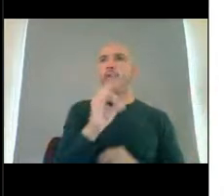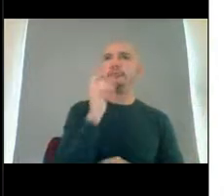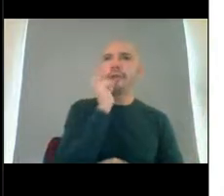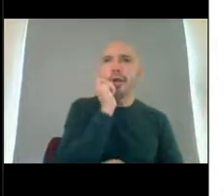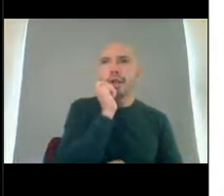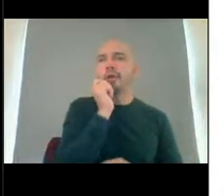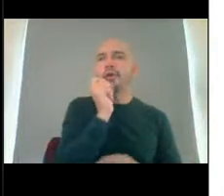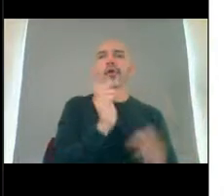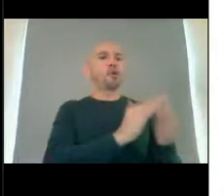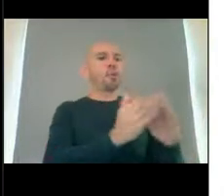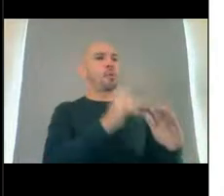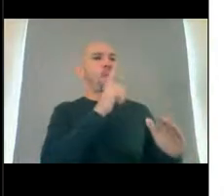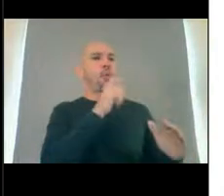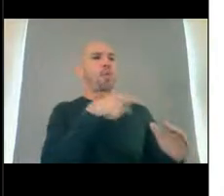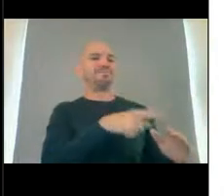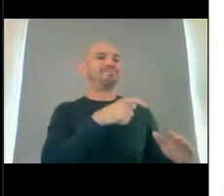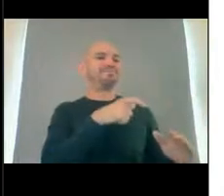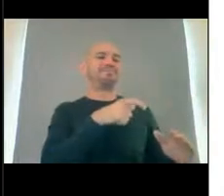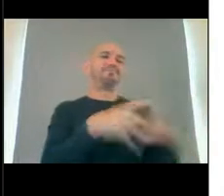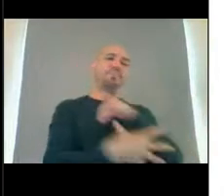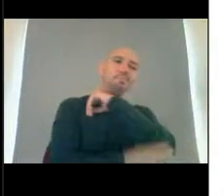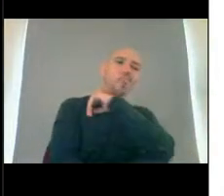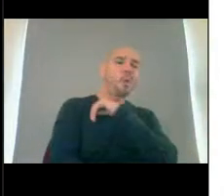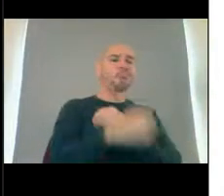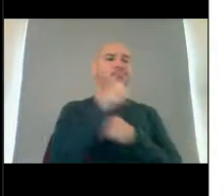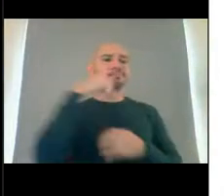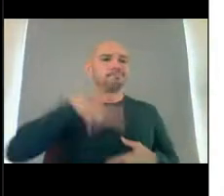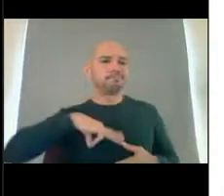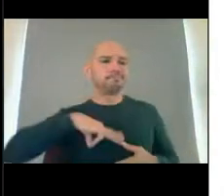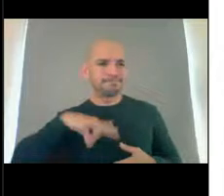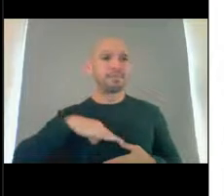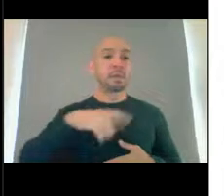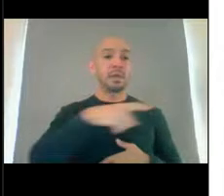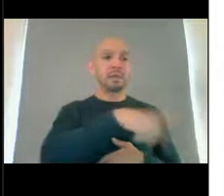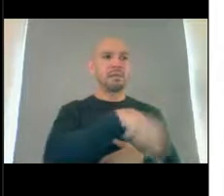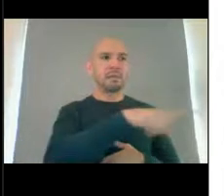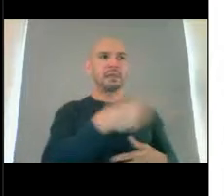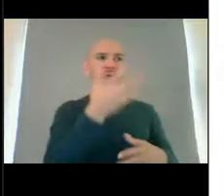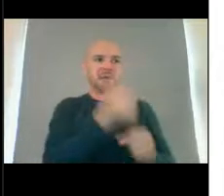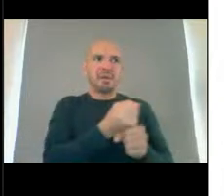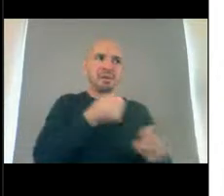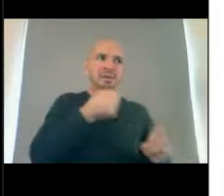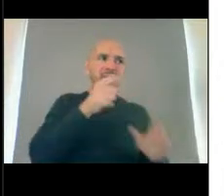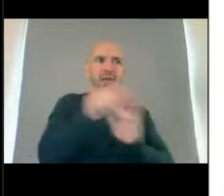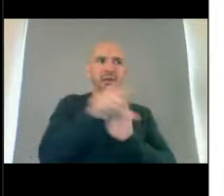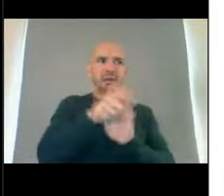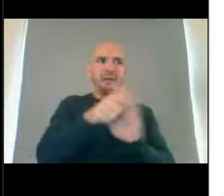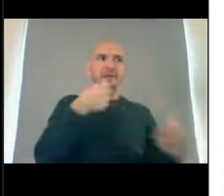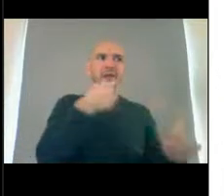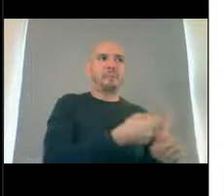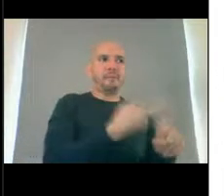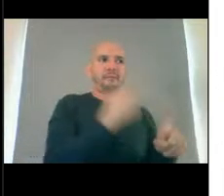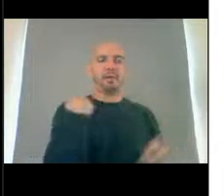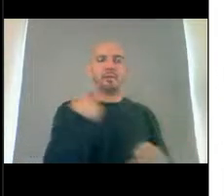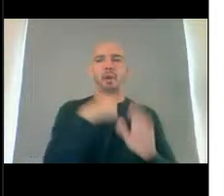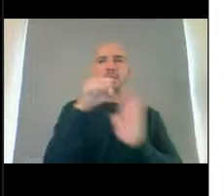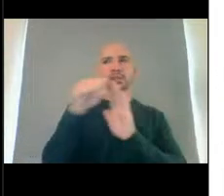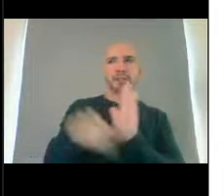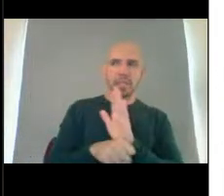benefits and a greater share of negative impacts associated with our state's transportation system we also